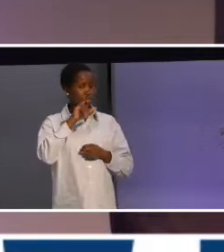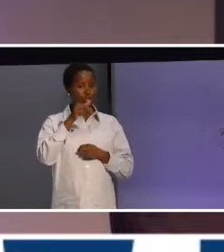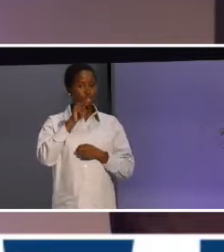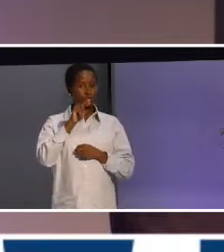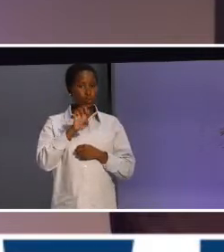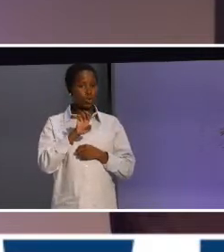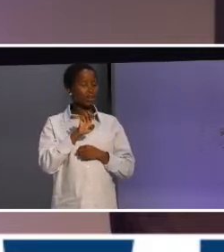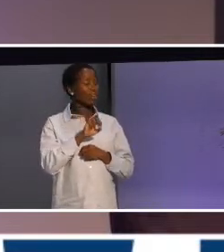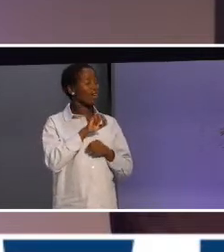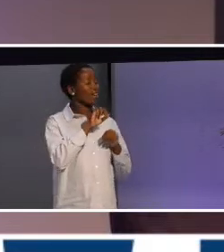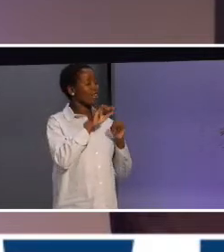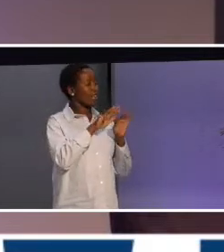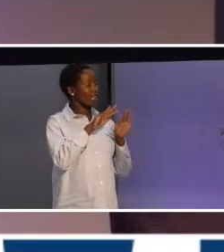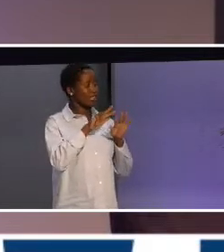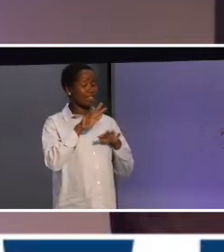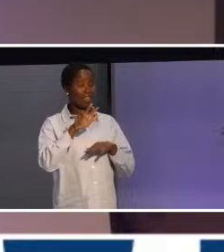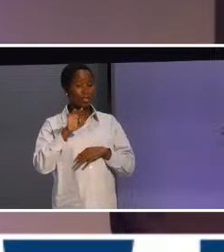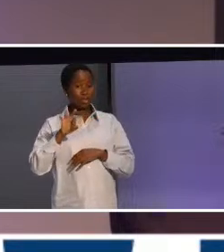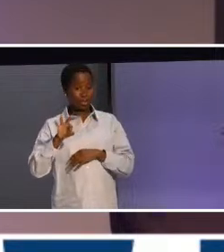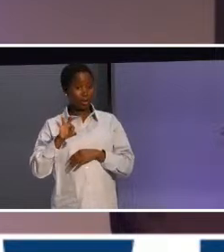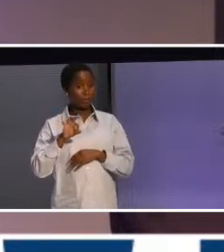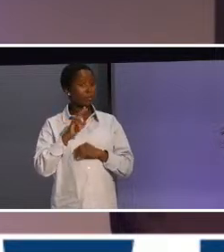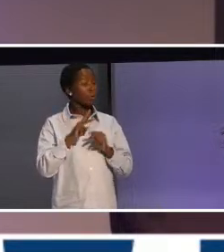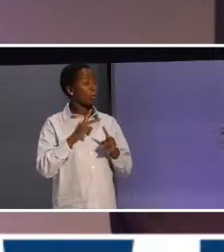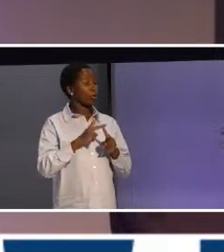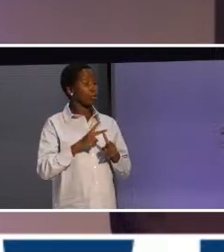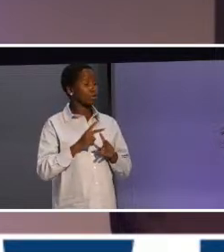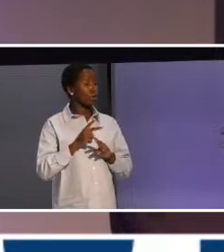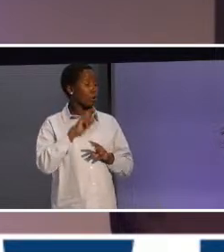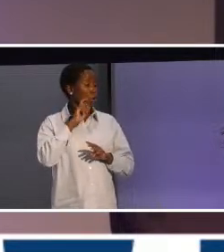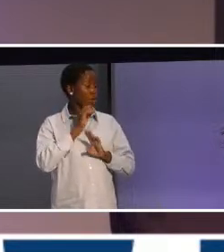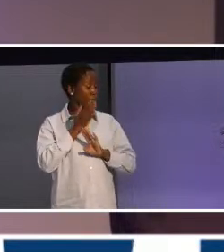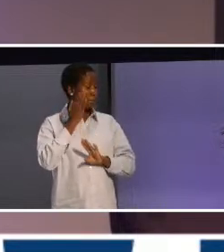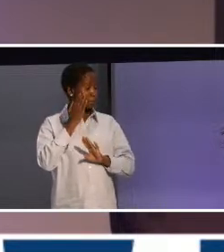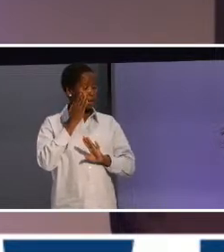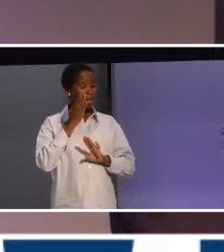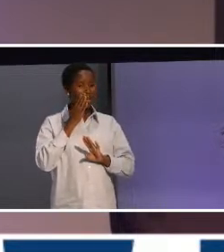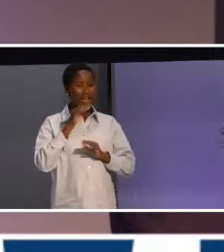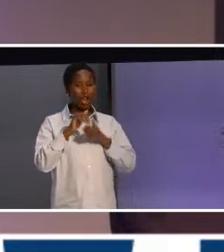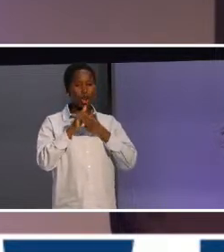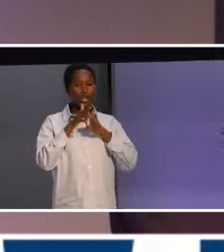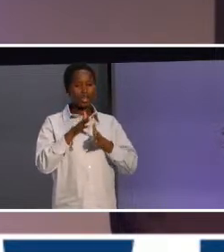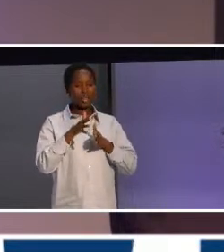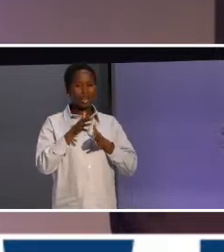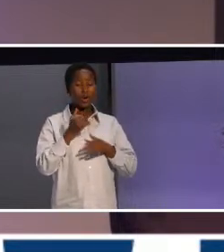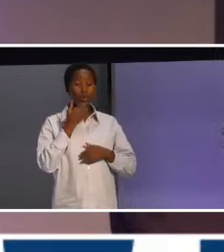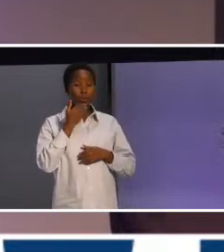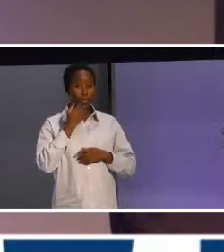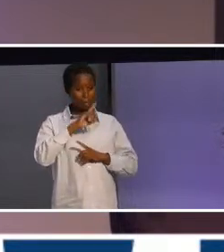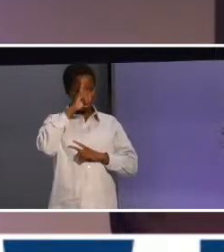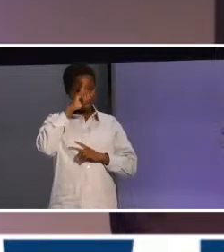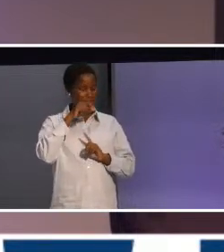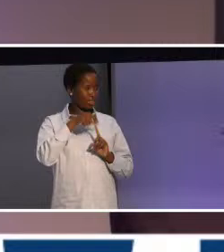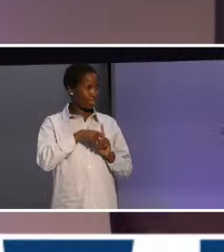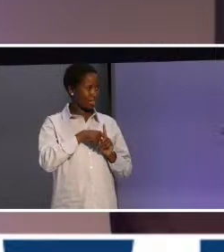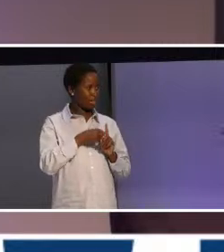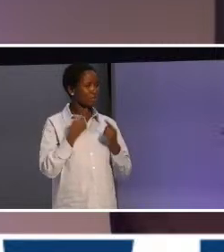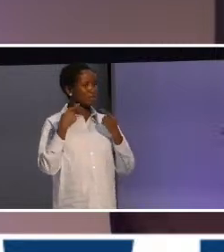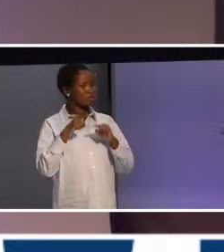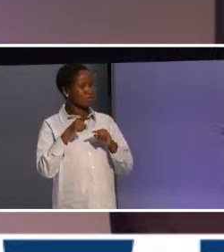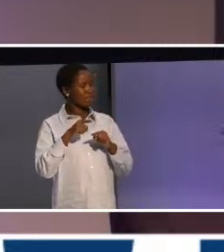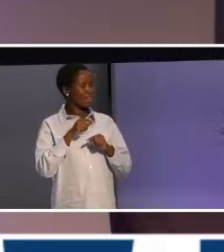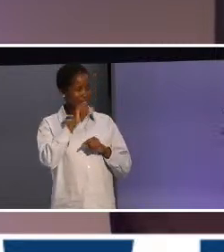And the journey of the great leader Nelson Mandela to India in 1990.